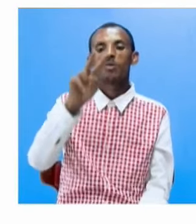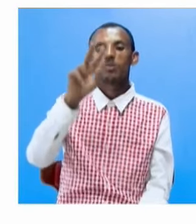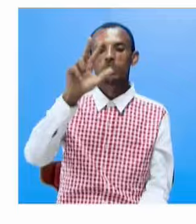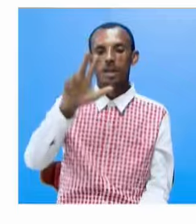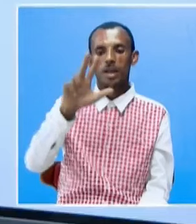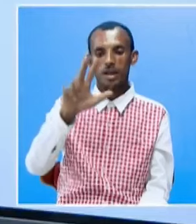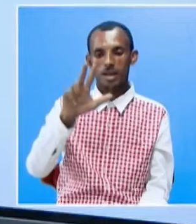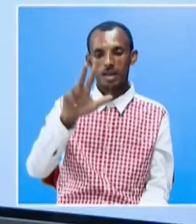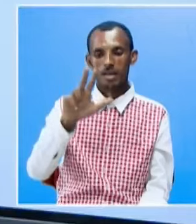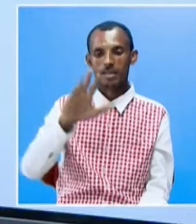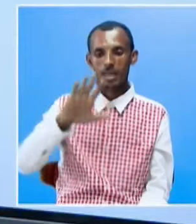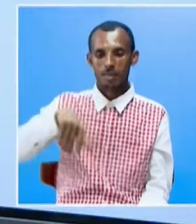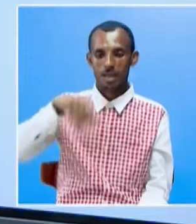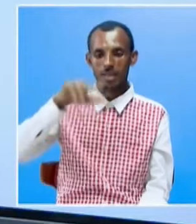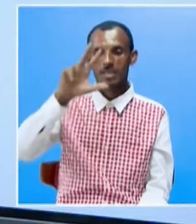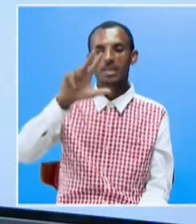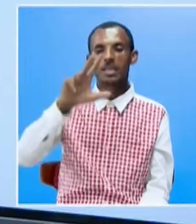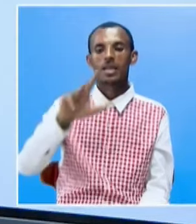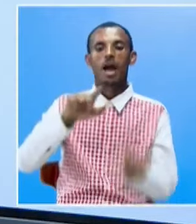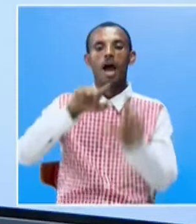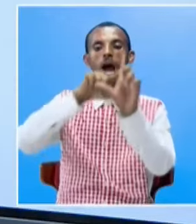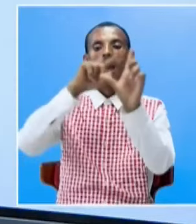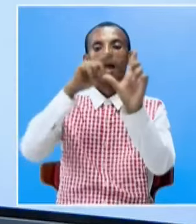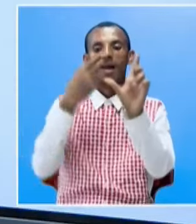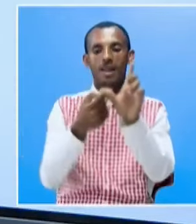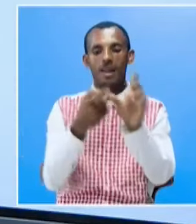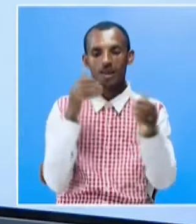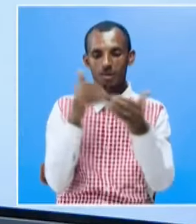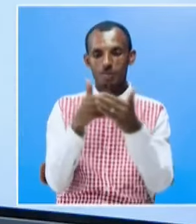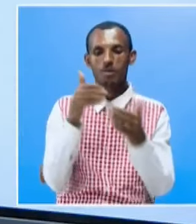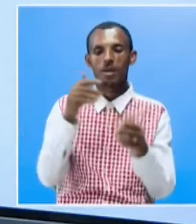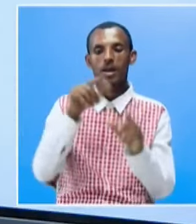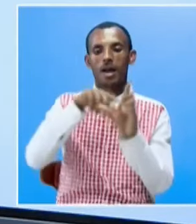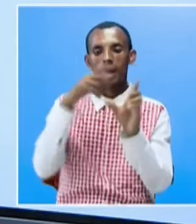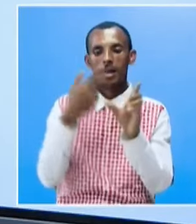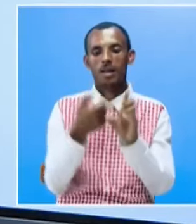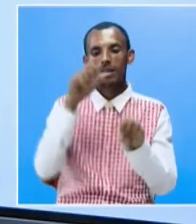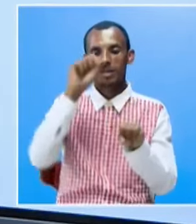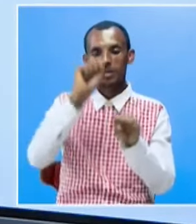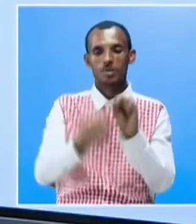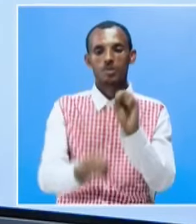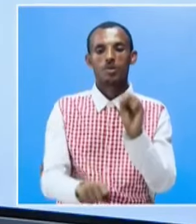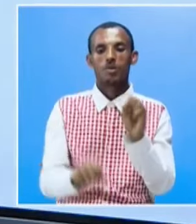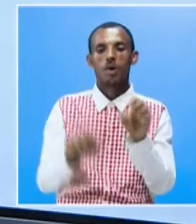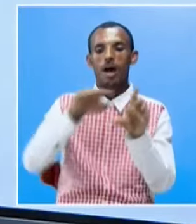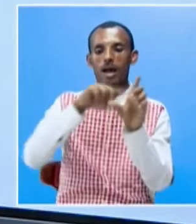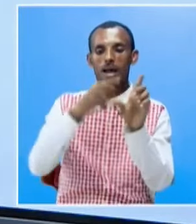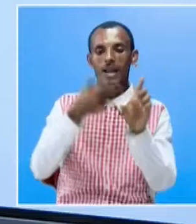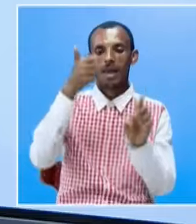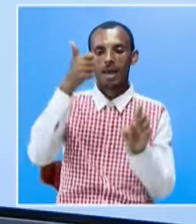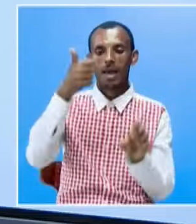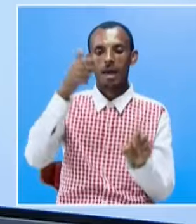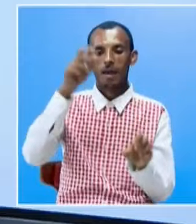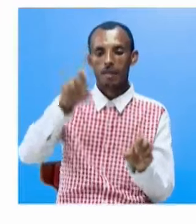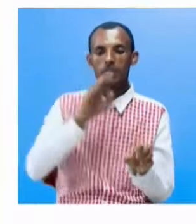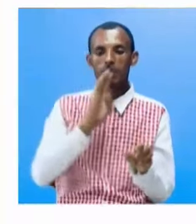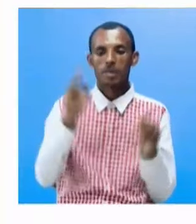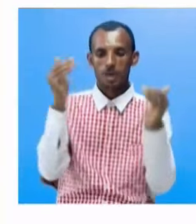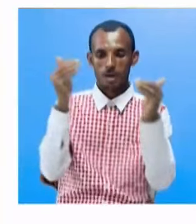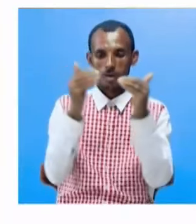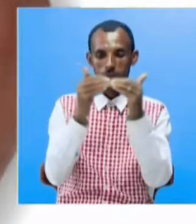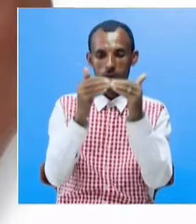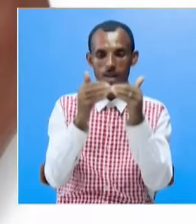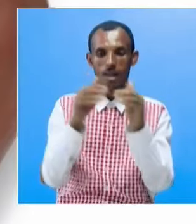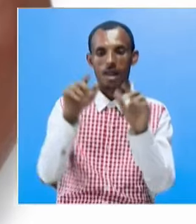3, the remaining 3 parts are the angles, the corresponding angles. So angle A must be congruent to